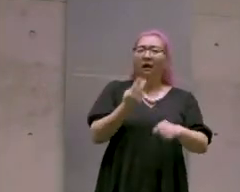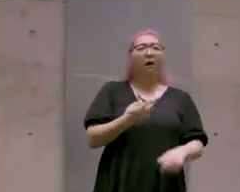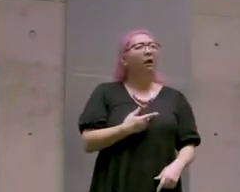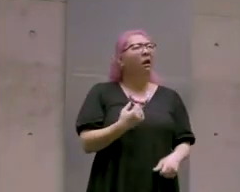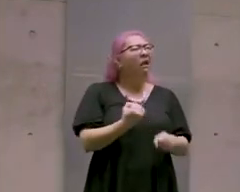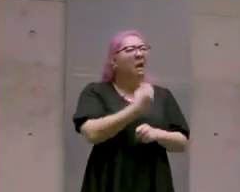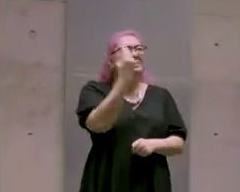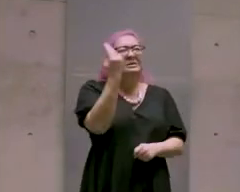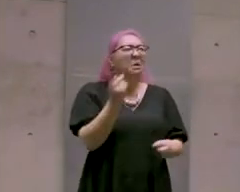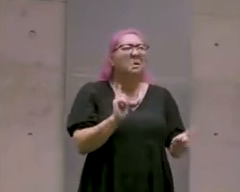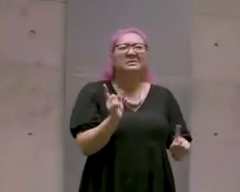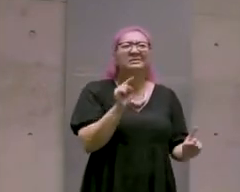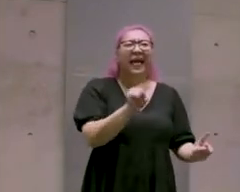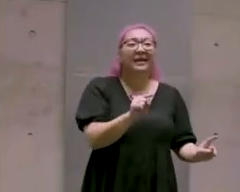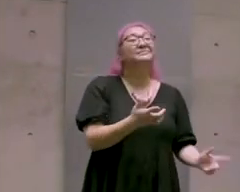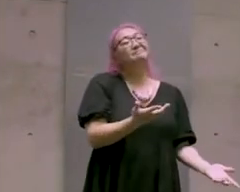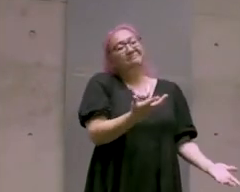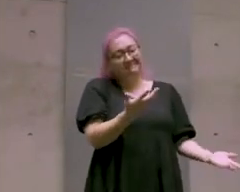there. And